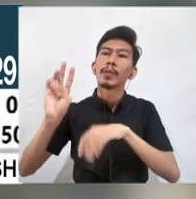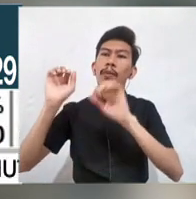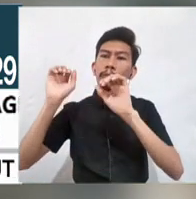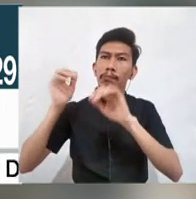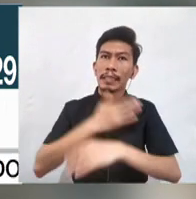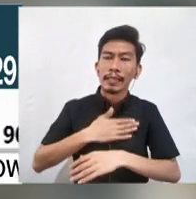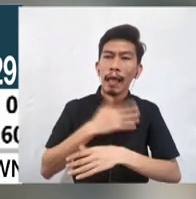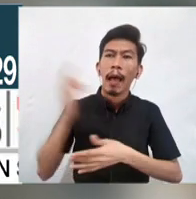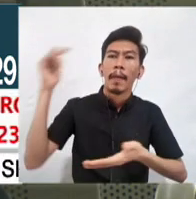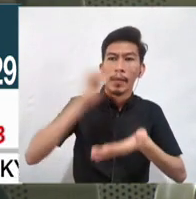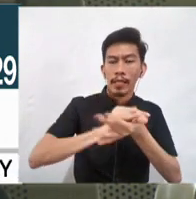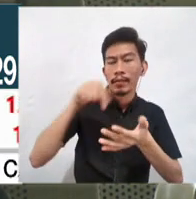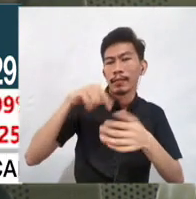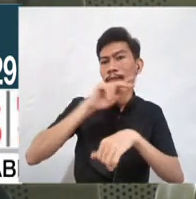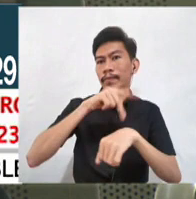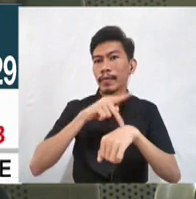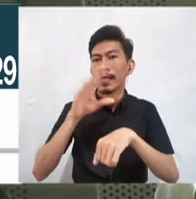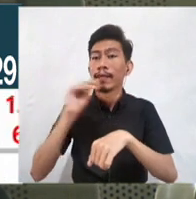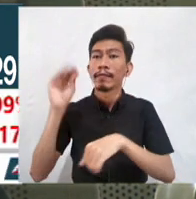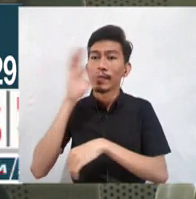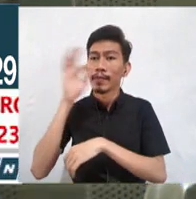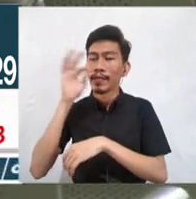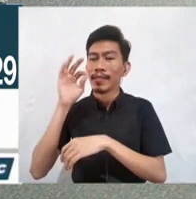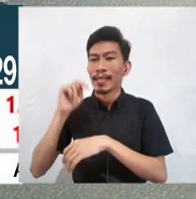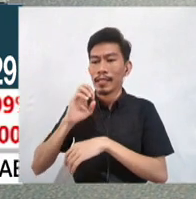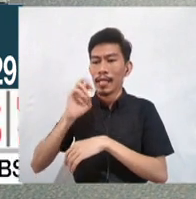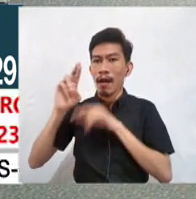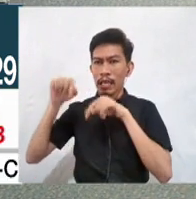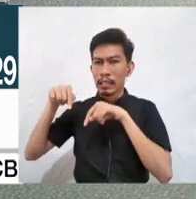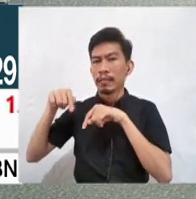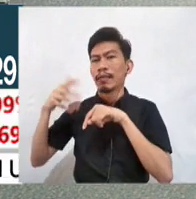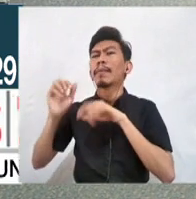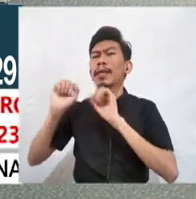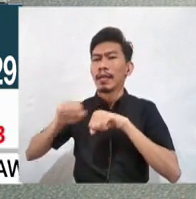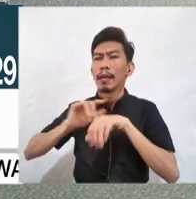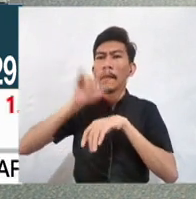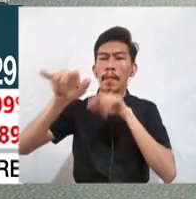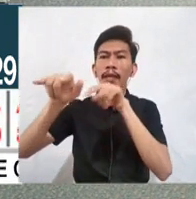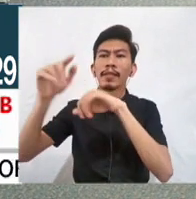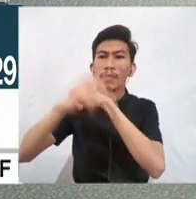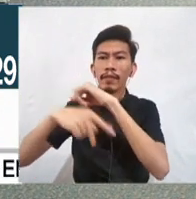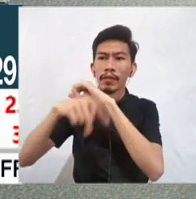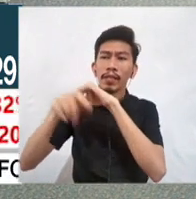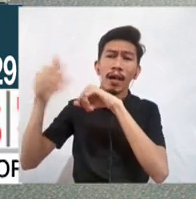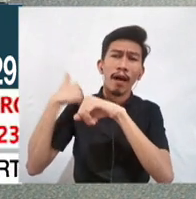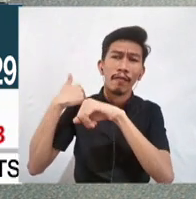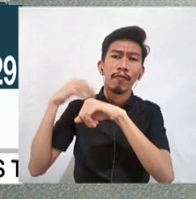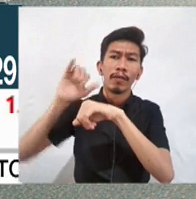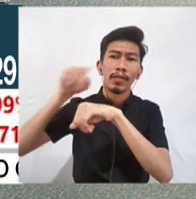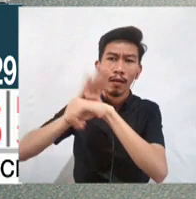Filipinos in the metropolitan areas to go back to their provinces, because there are already job opportunities, mm-hmm. no, mm-hmm.